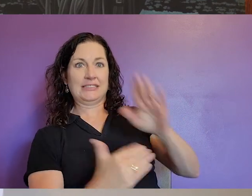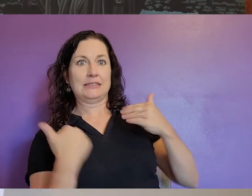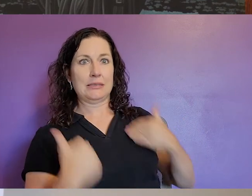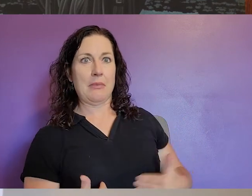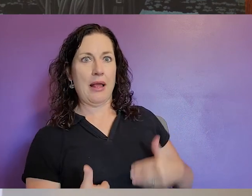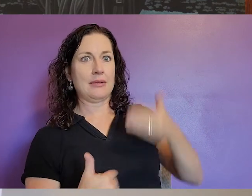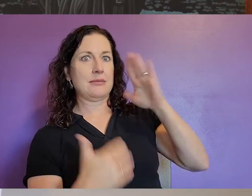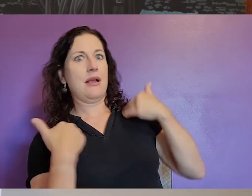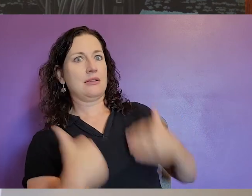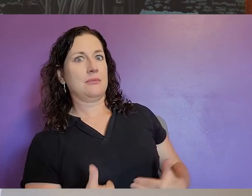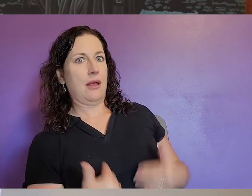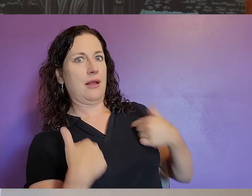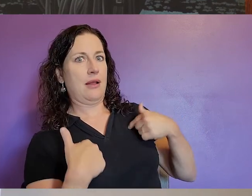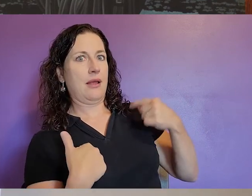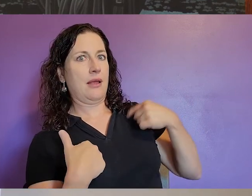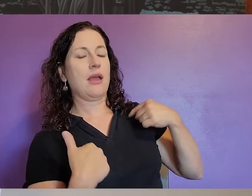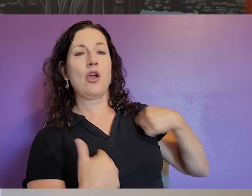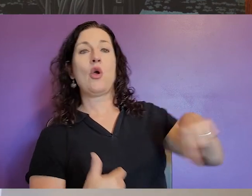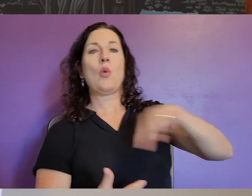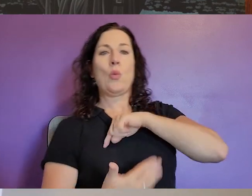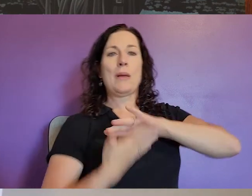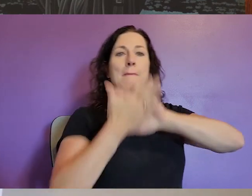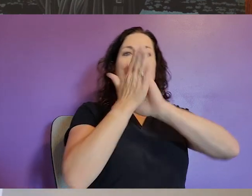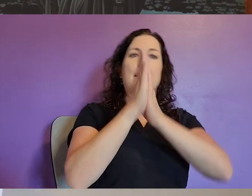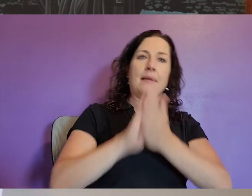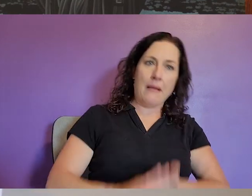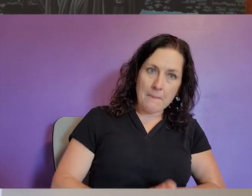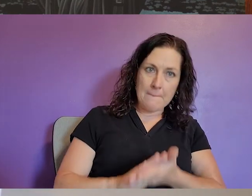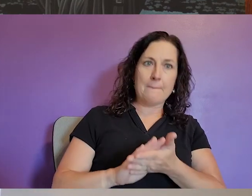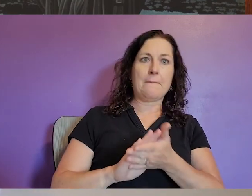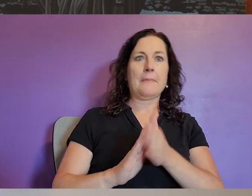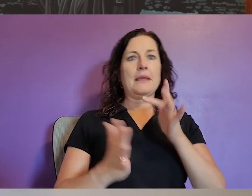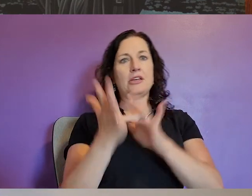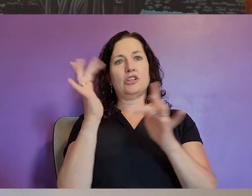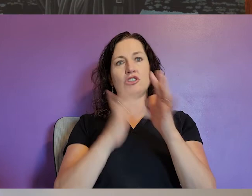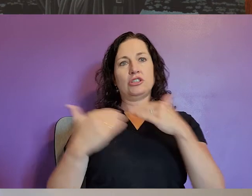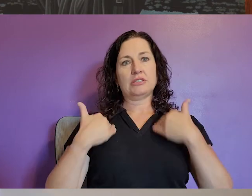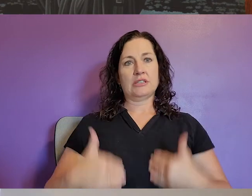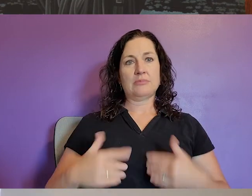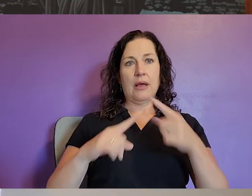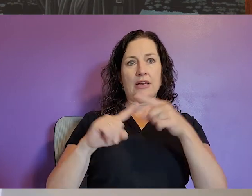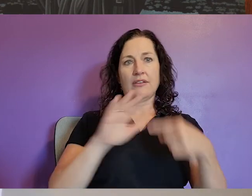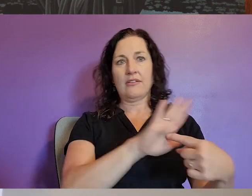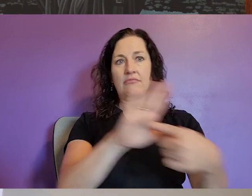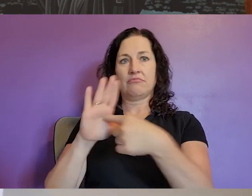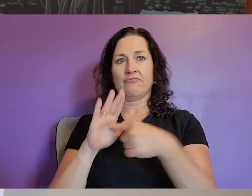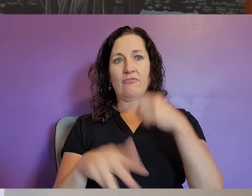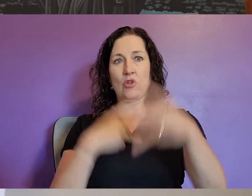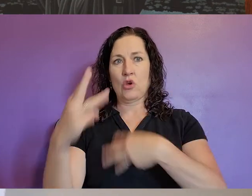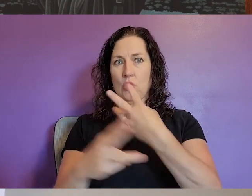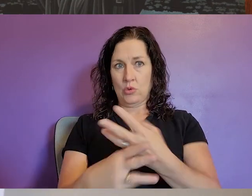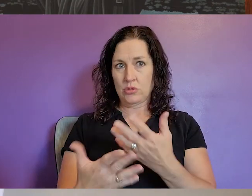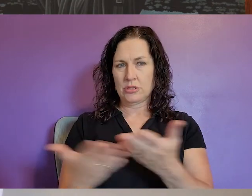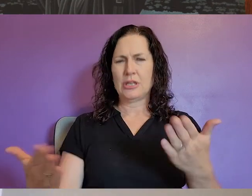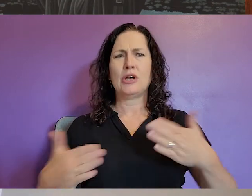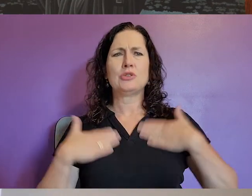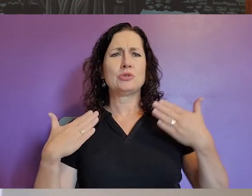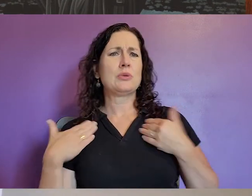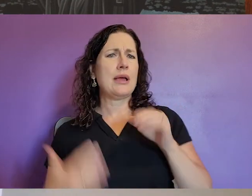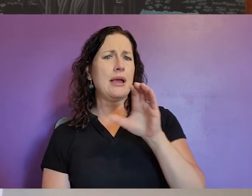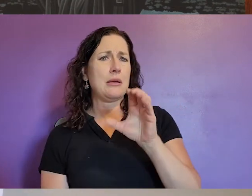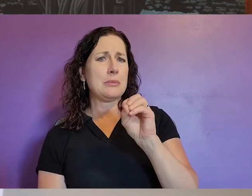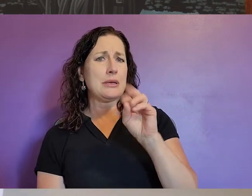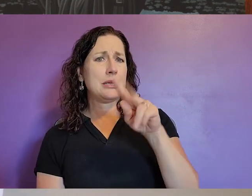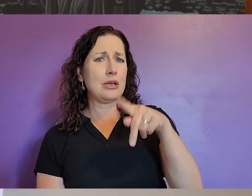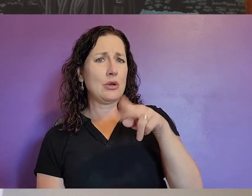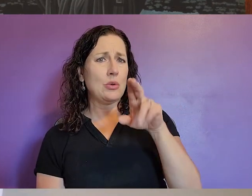his body, we become his body. Happy feast day.